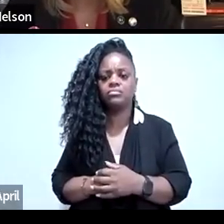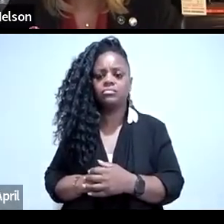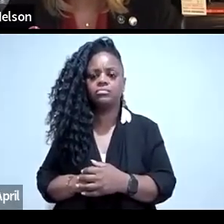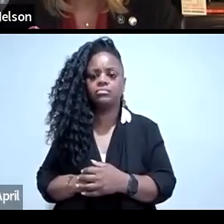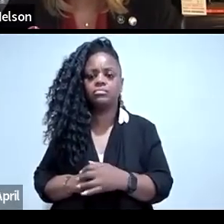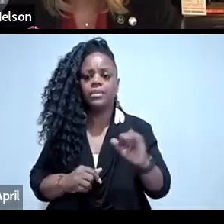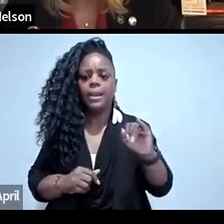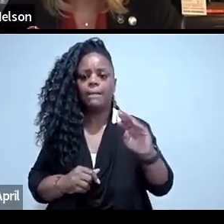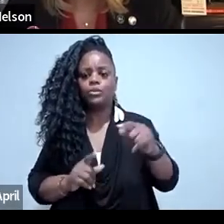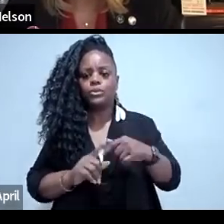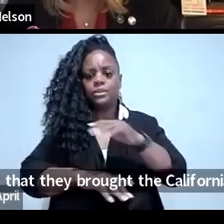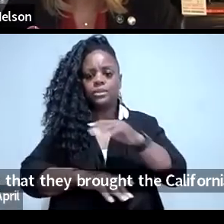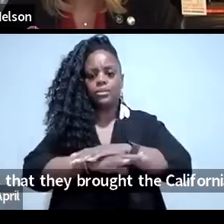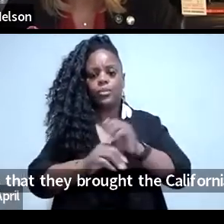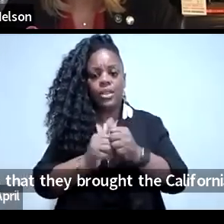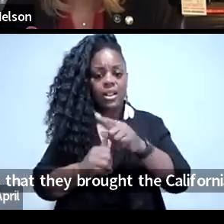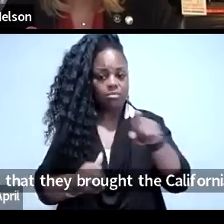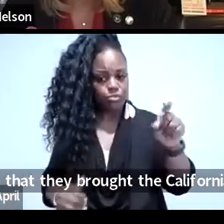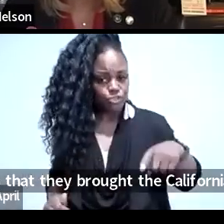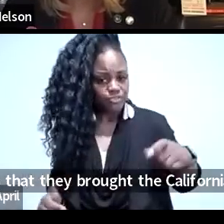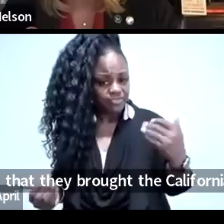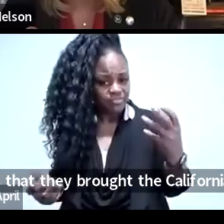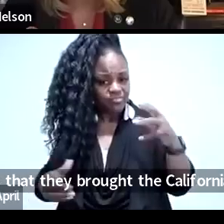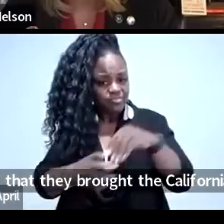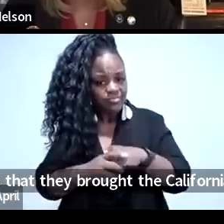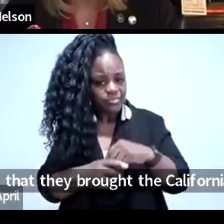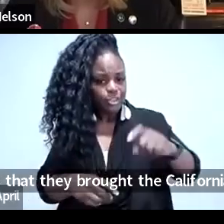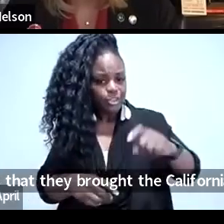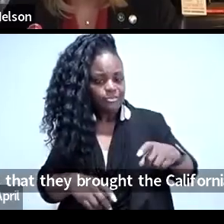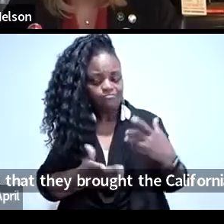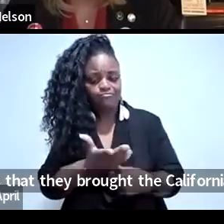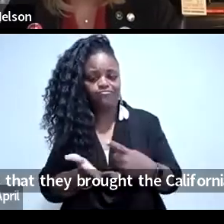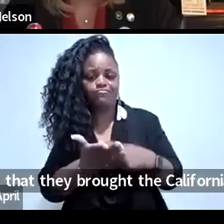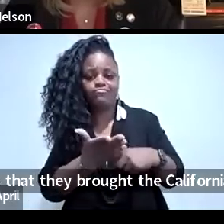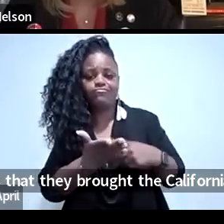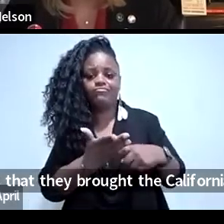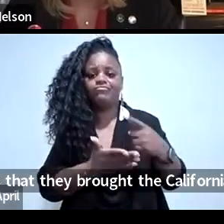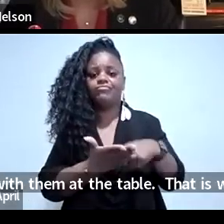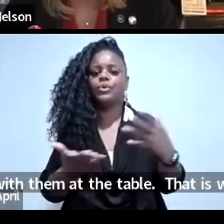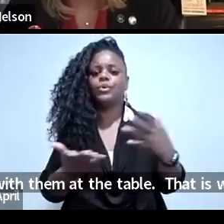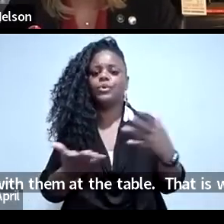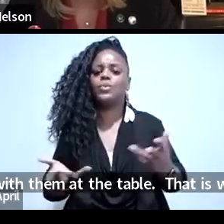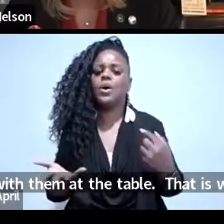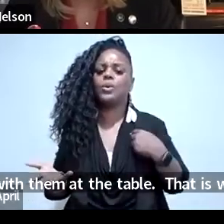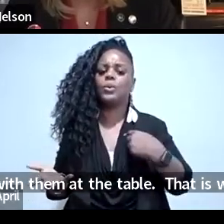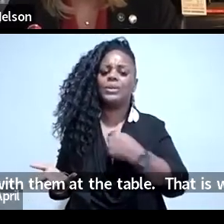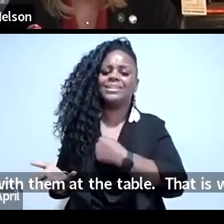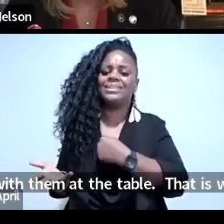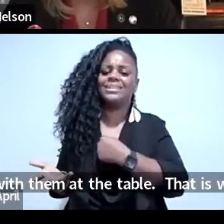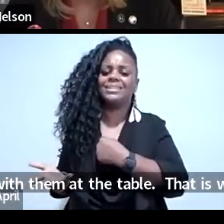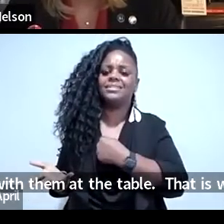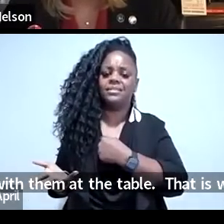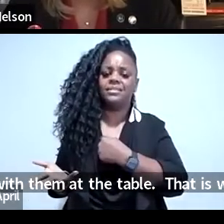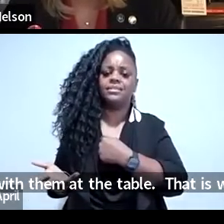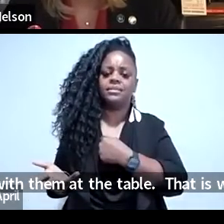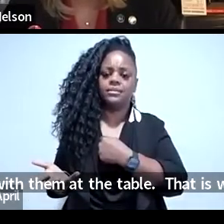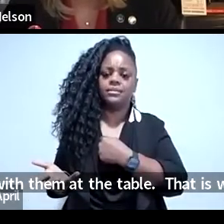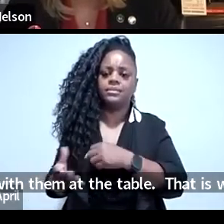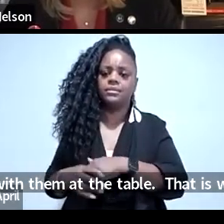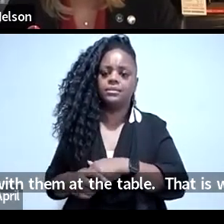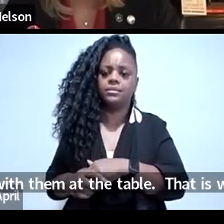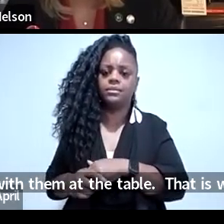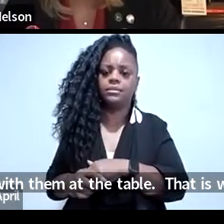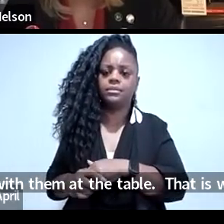happen if the endeavors of Chris and Jazz and Sarah and all of your co-workers continue,